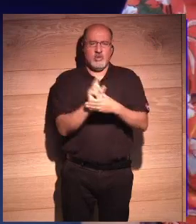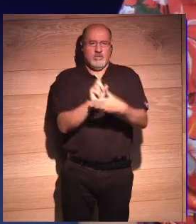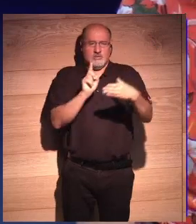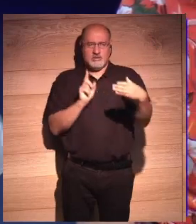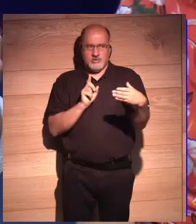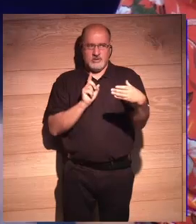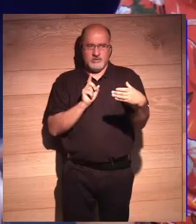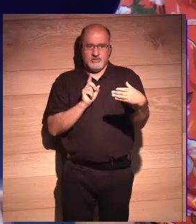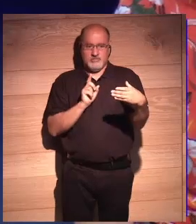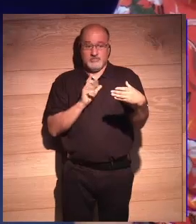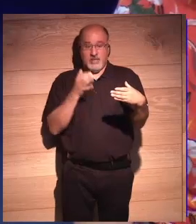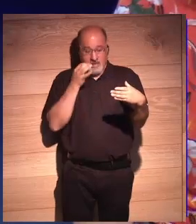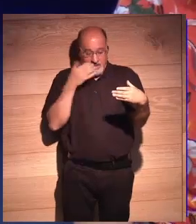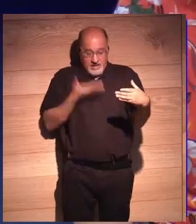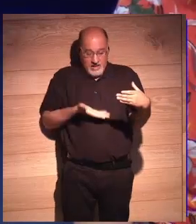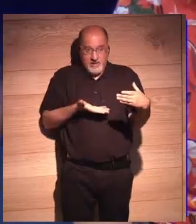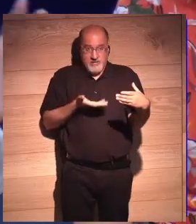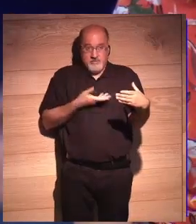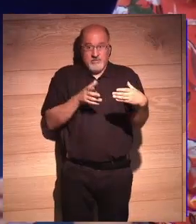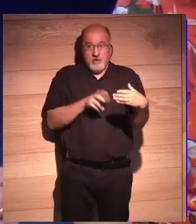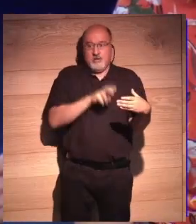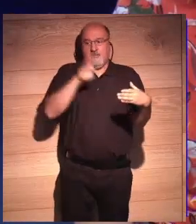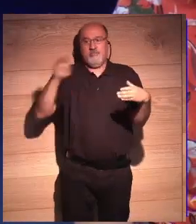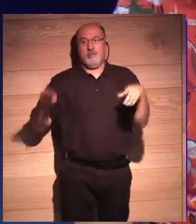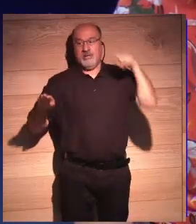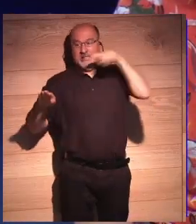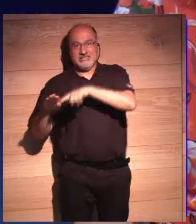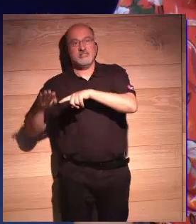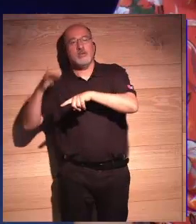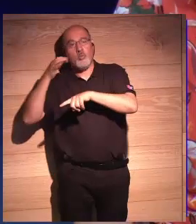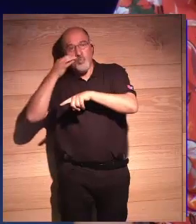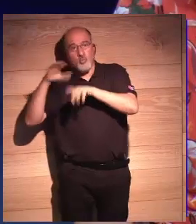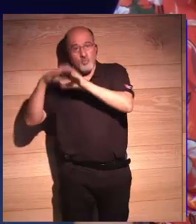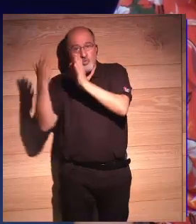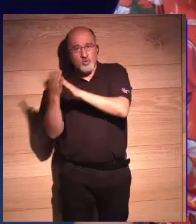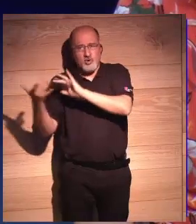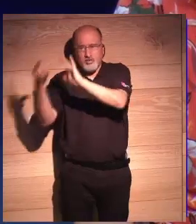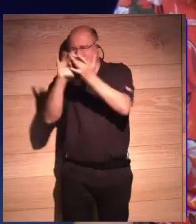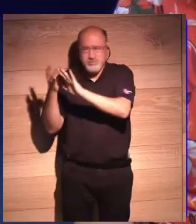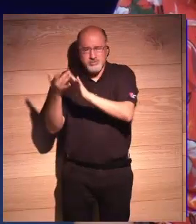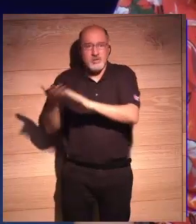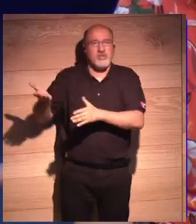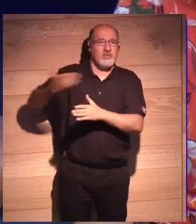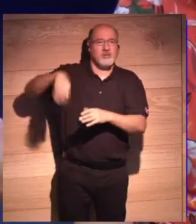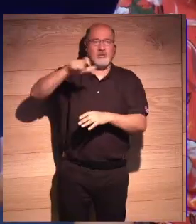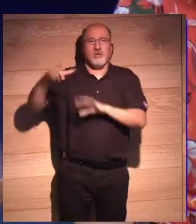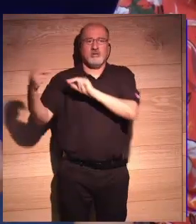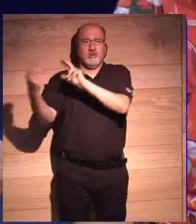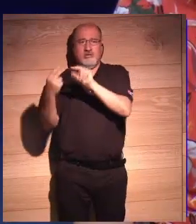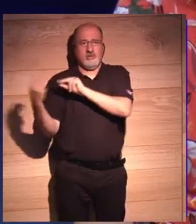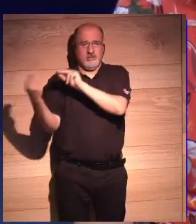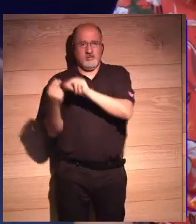from the world, but you isolate from the real world. But you move to a parallel world where there are interactions and where you're talking to people.